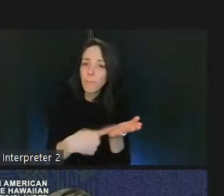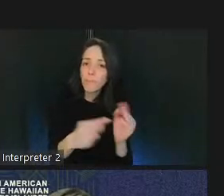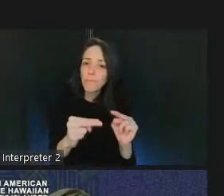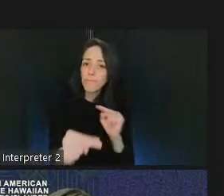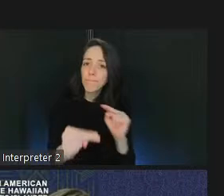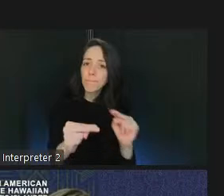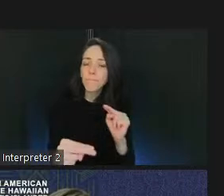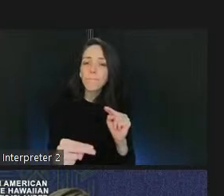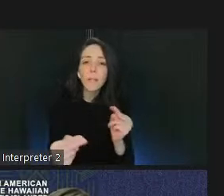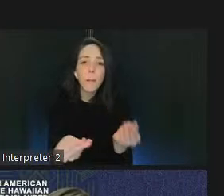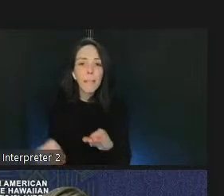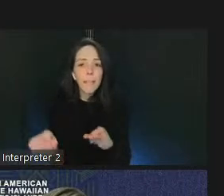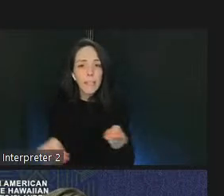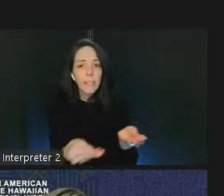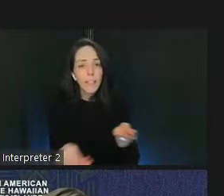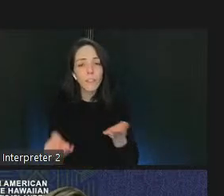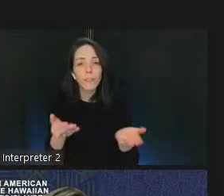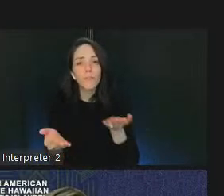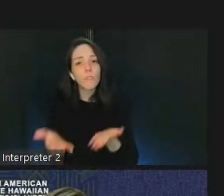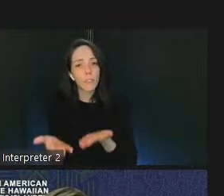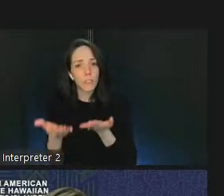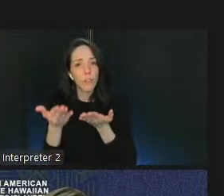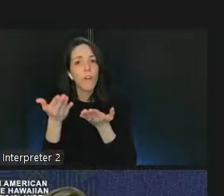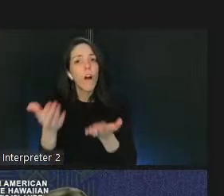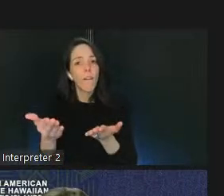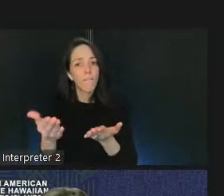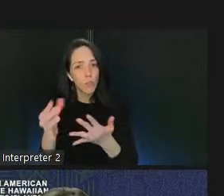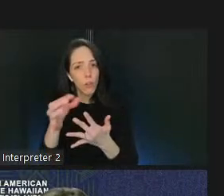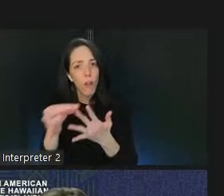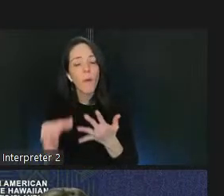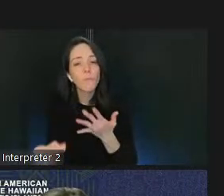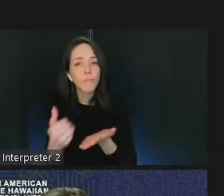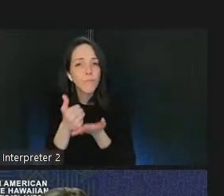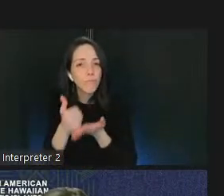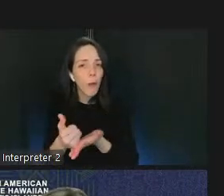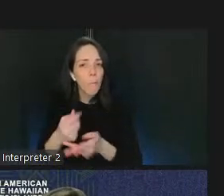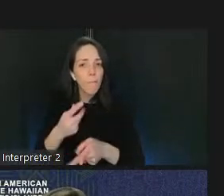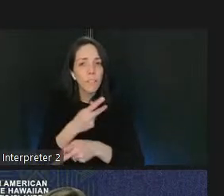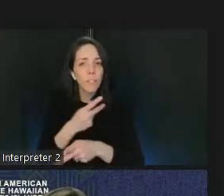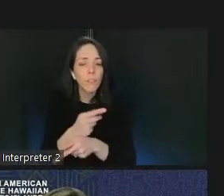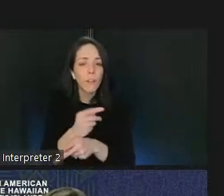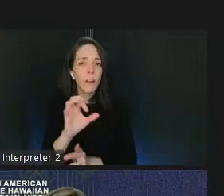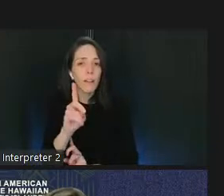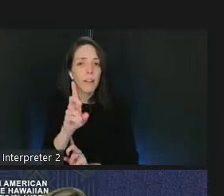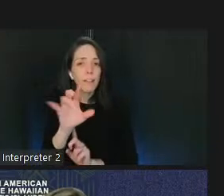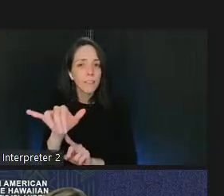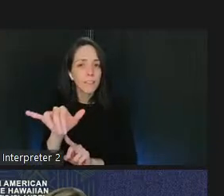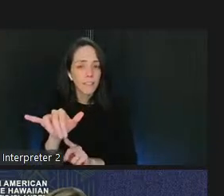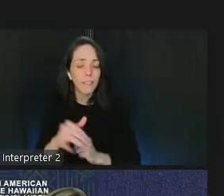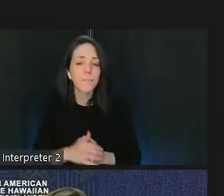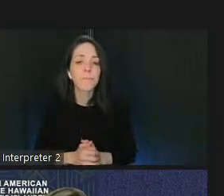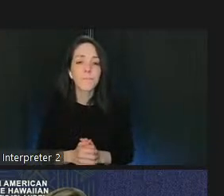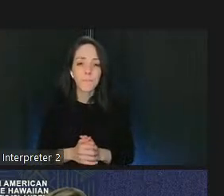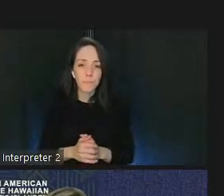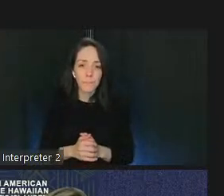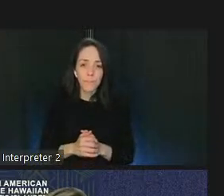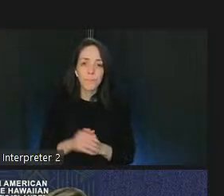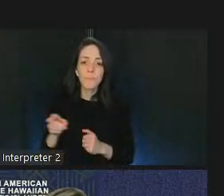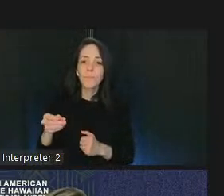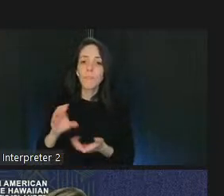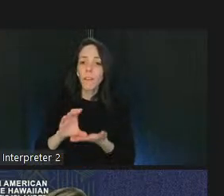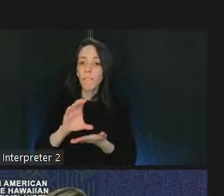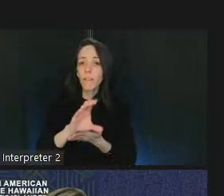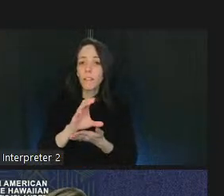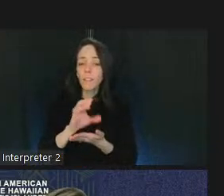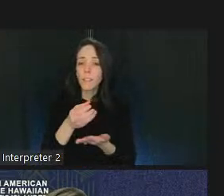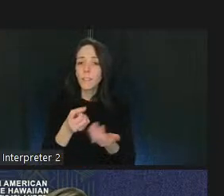services are offered to parties in the process of a divorce or separation to help determine custody. Conciliation is funded by the state through the